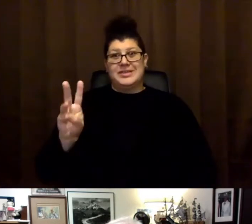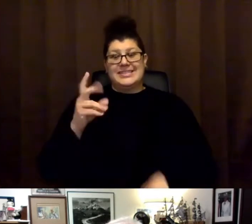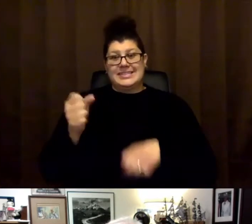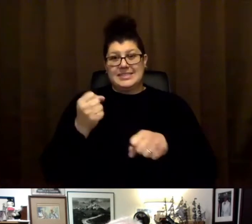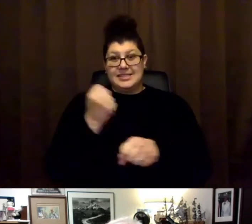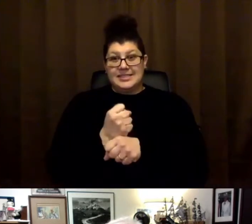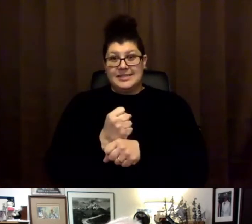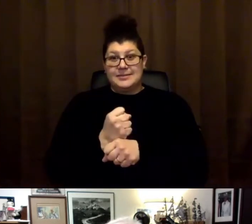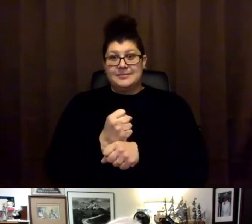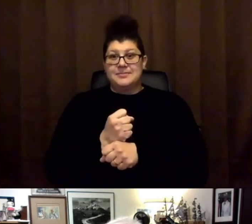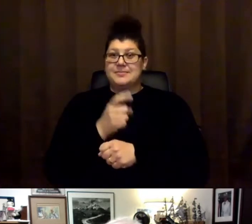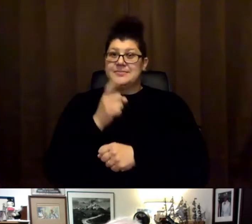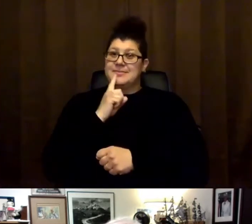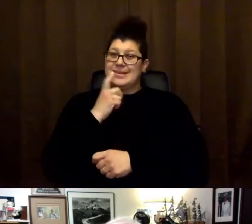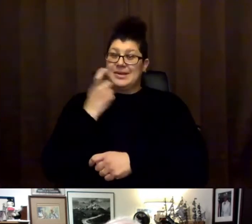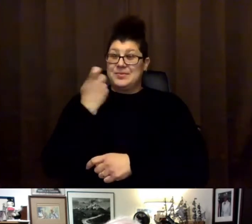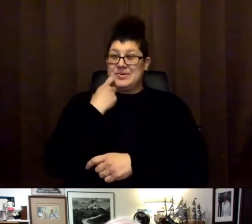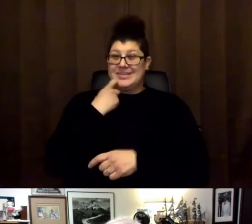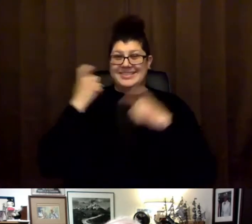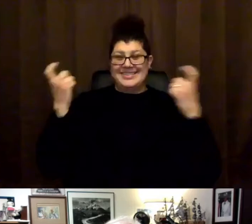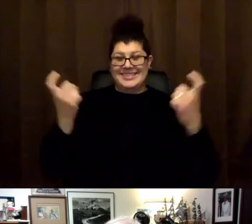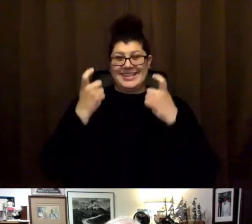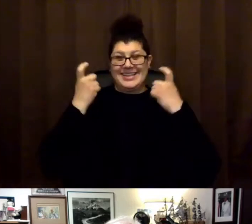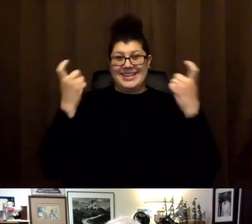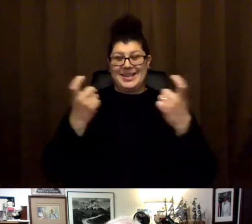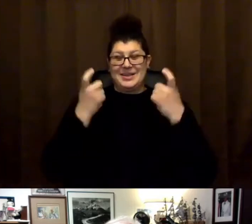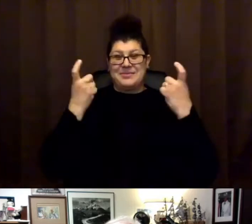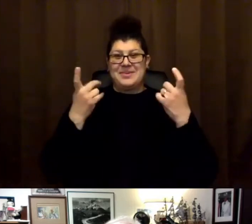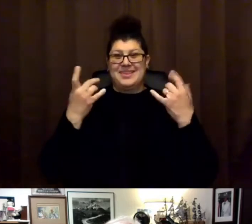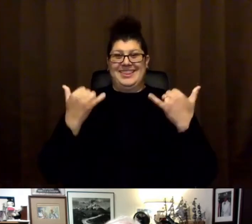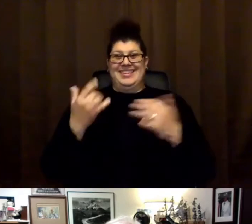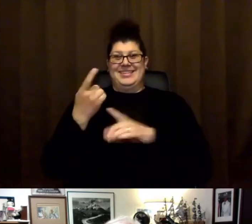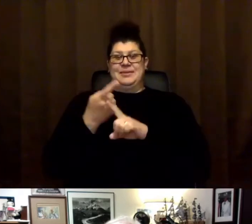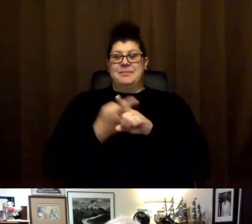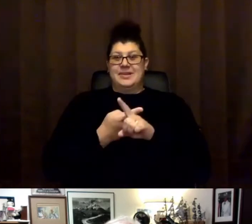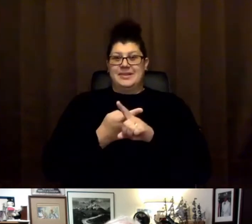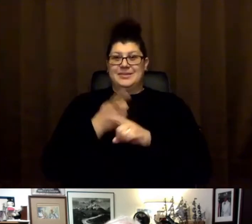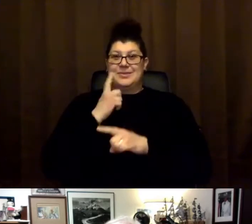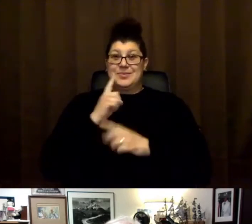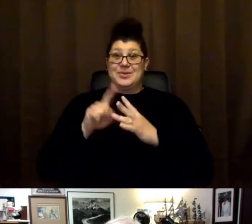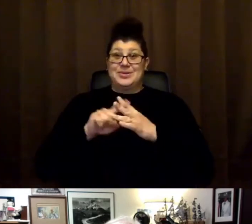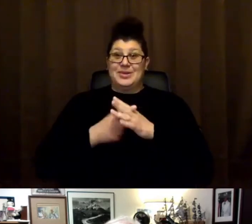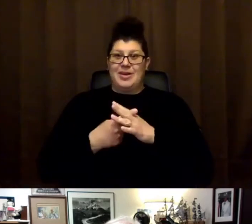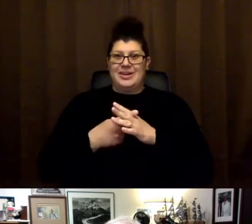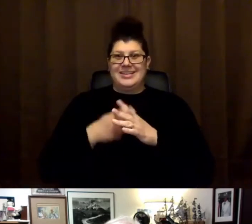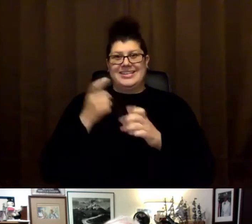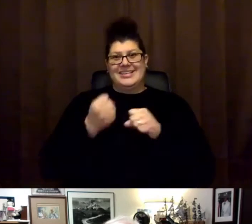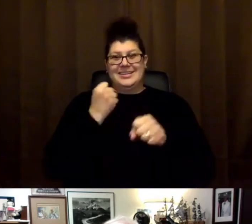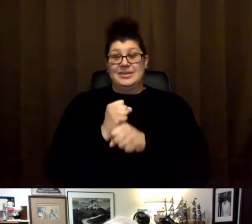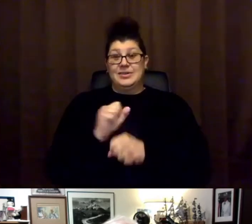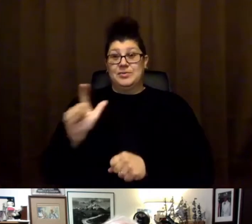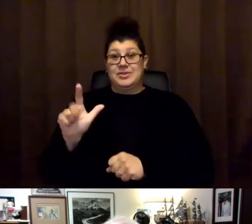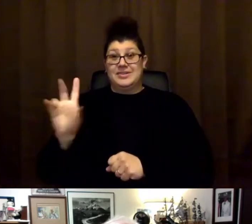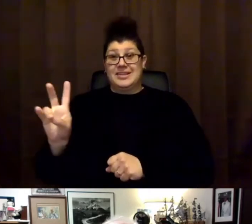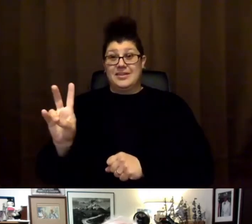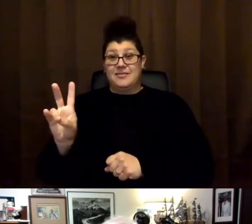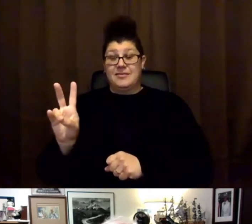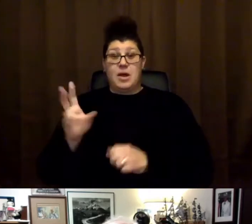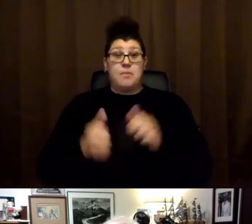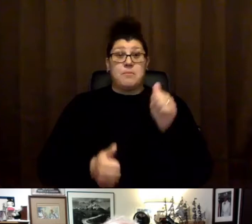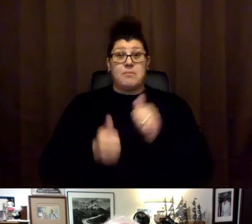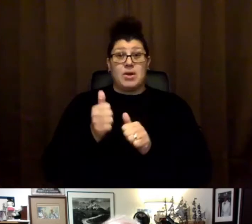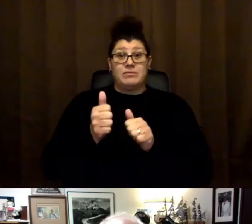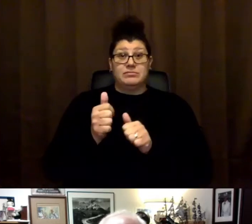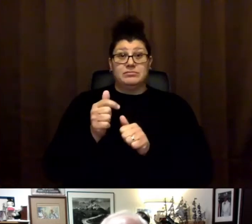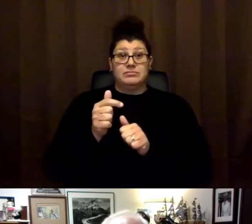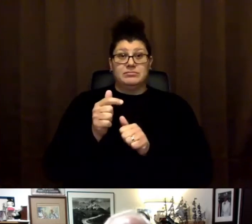and just celebrated our anniversary earlier this month. So we're just starting our 27th year. Our main location, which is actually where